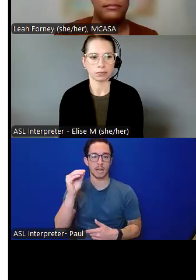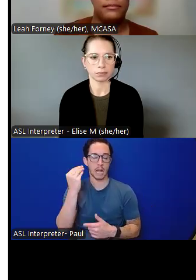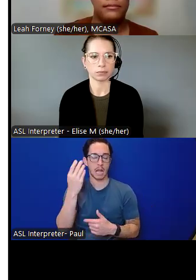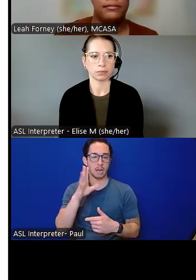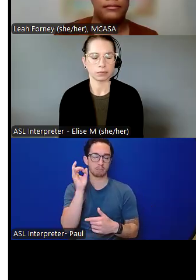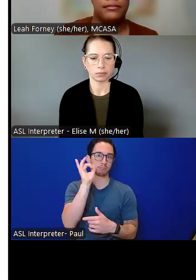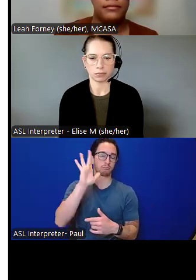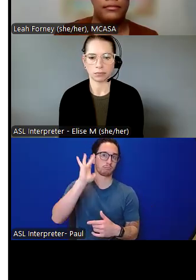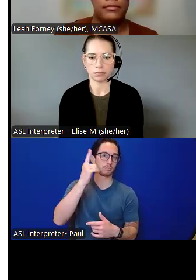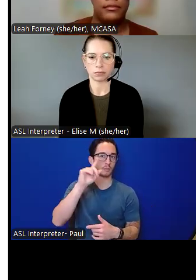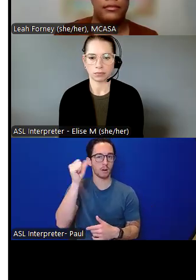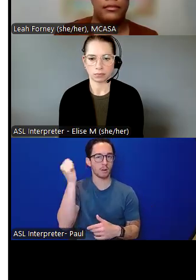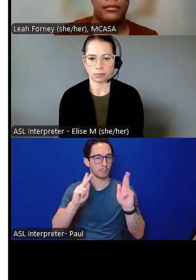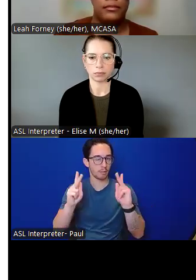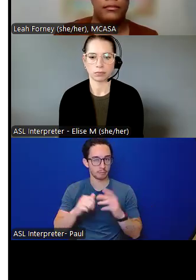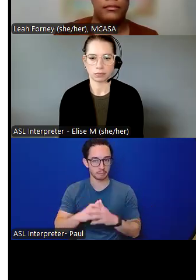others.